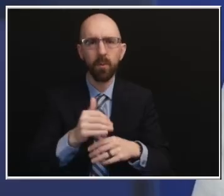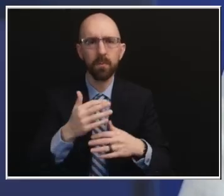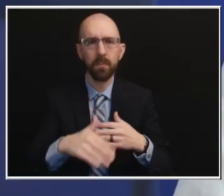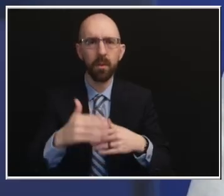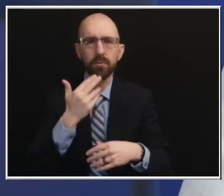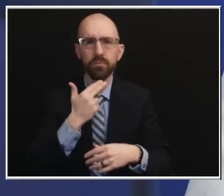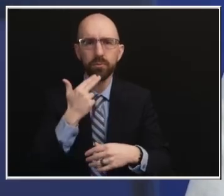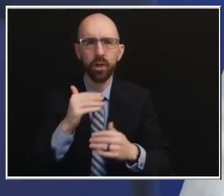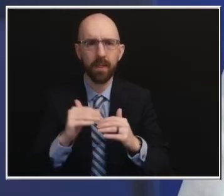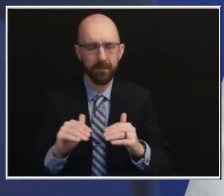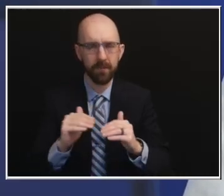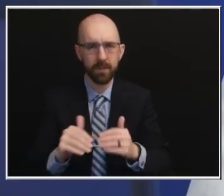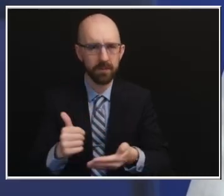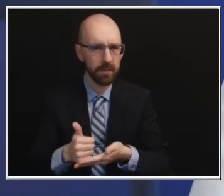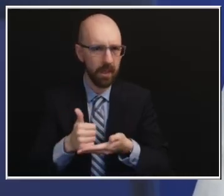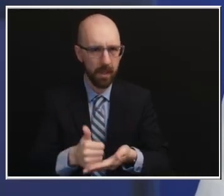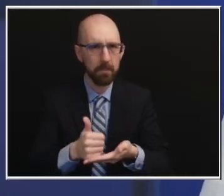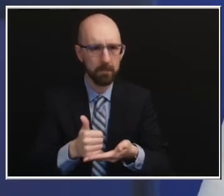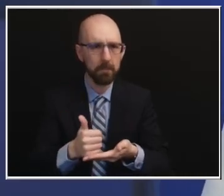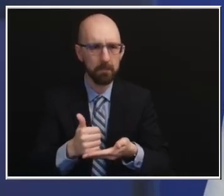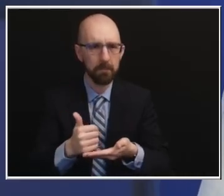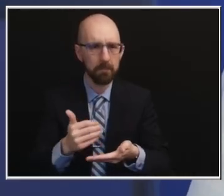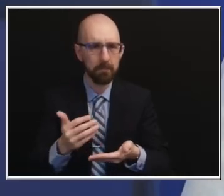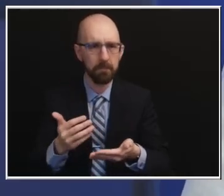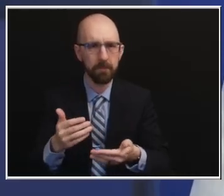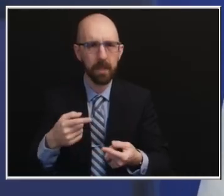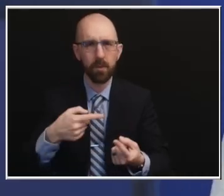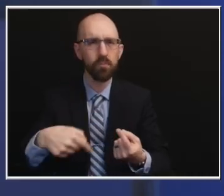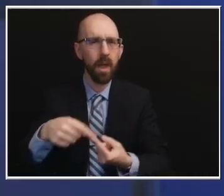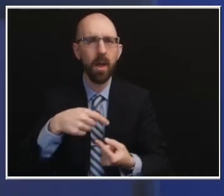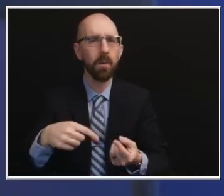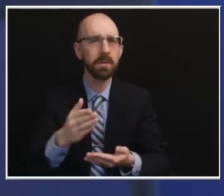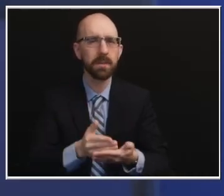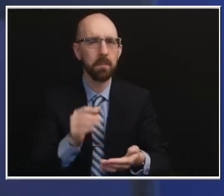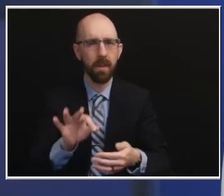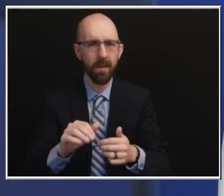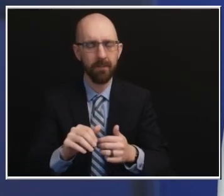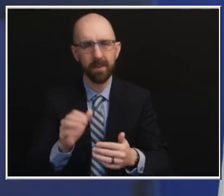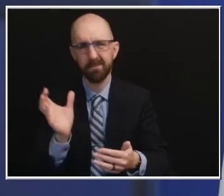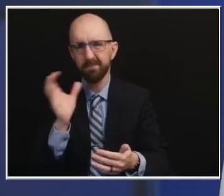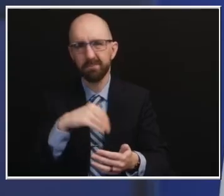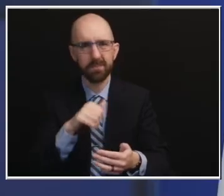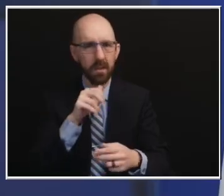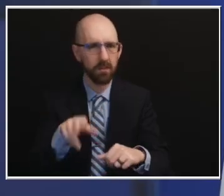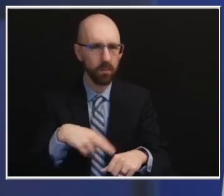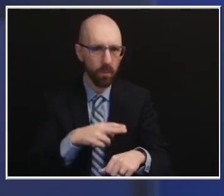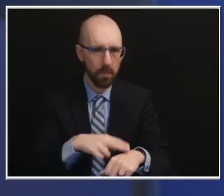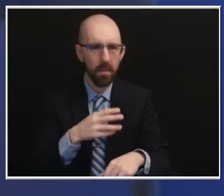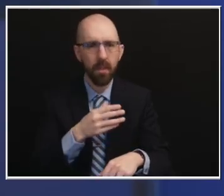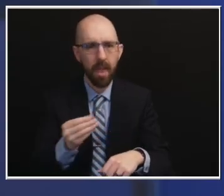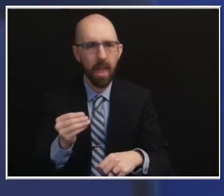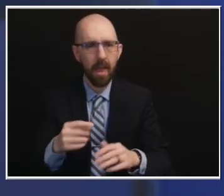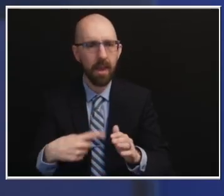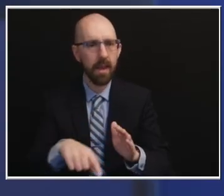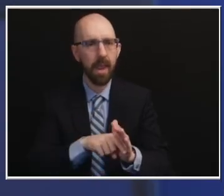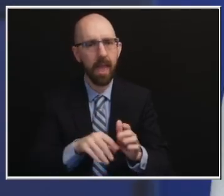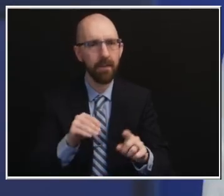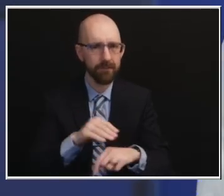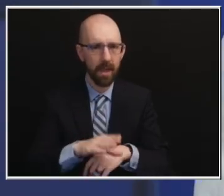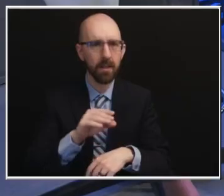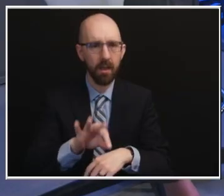help get around some of the abnormal and negative effects of high blood